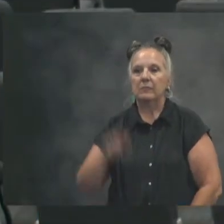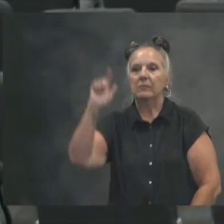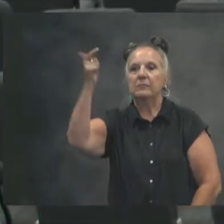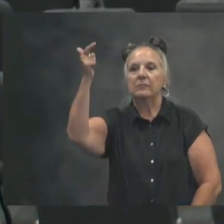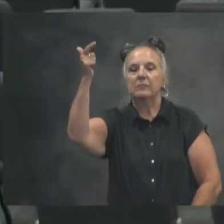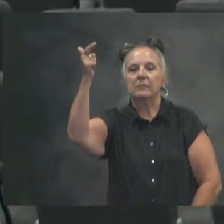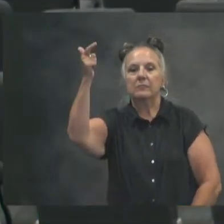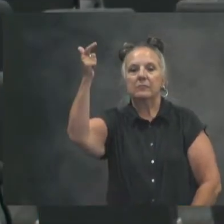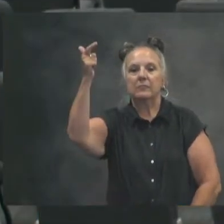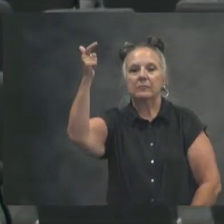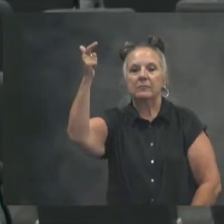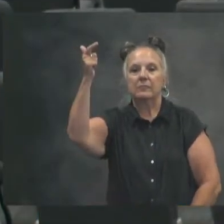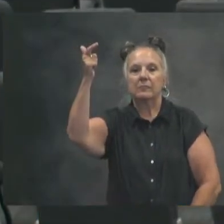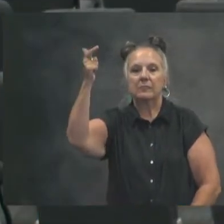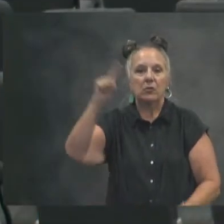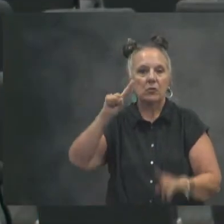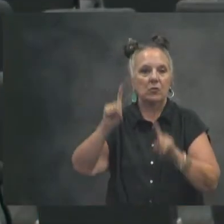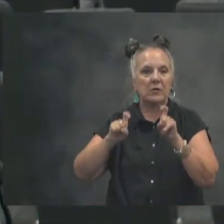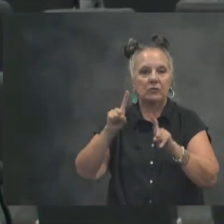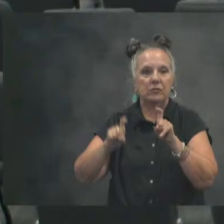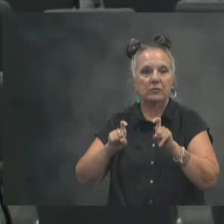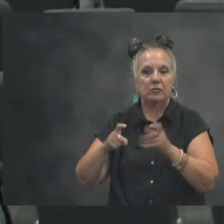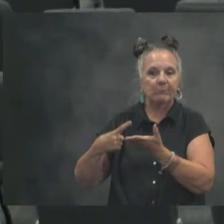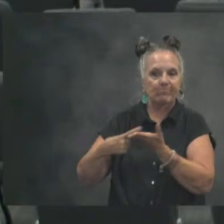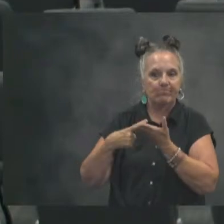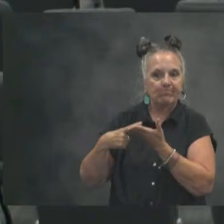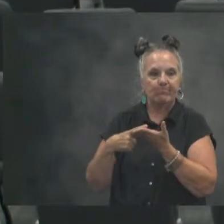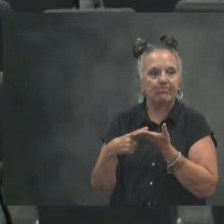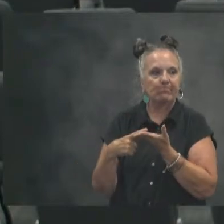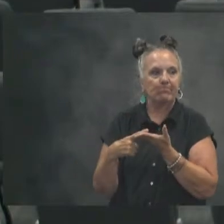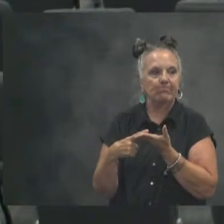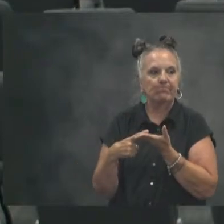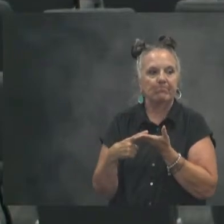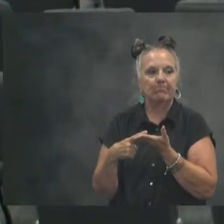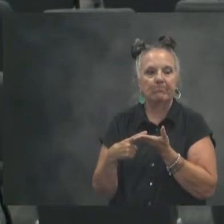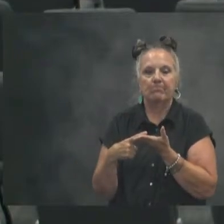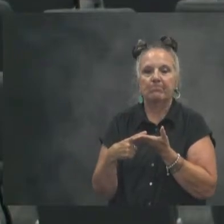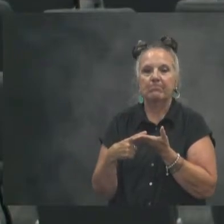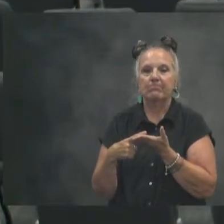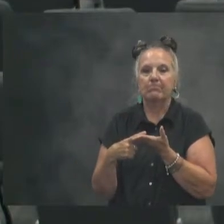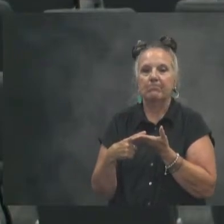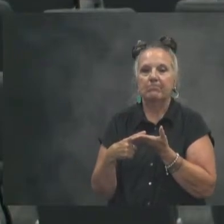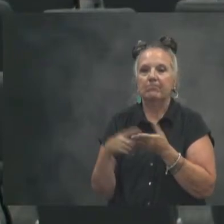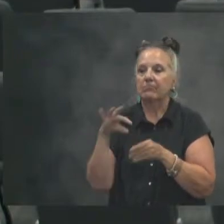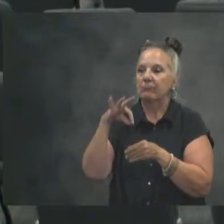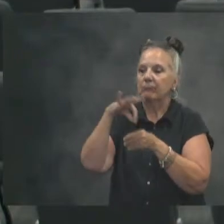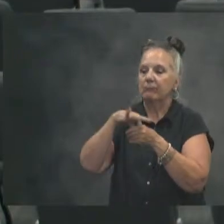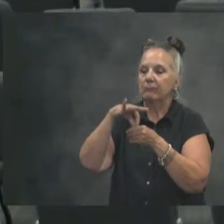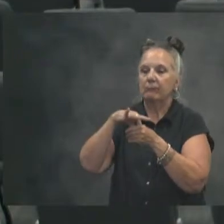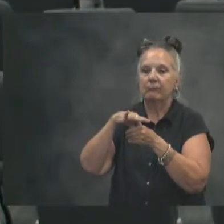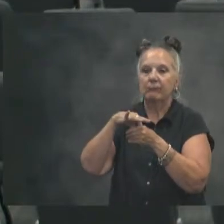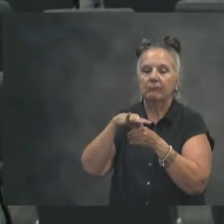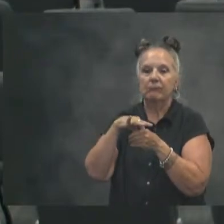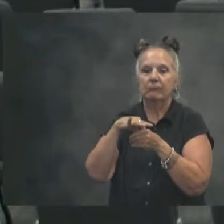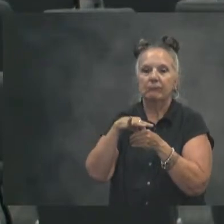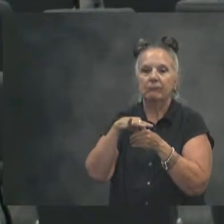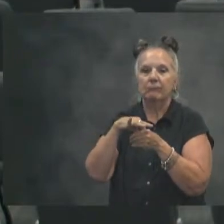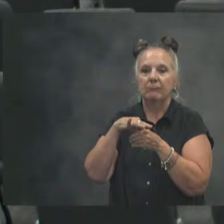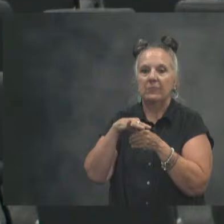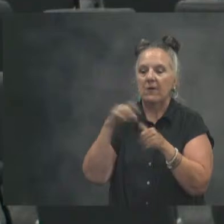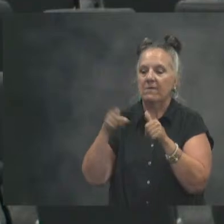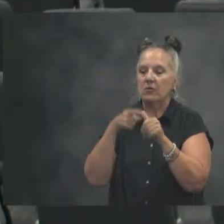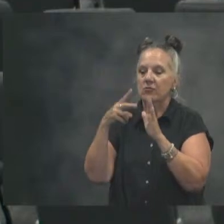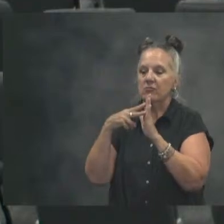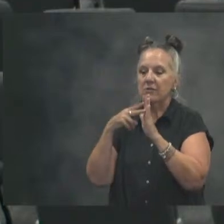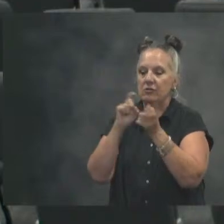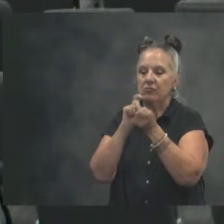you, Dr. Zentmeyer. Any questions, any discussion? Okay, we'll move to the vote. We're voting to approve the first reading of